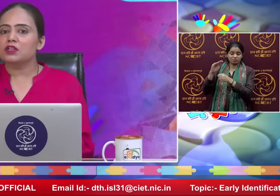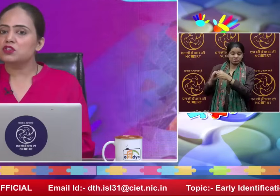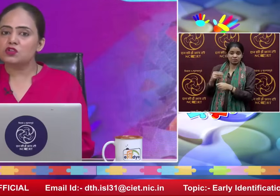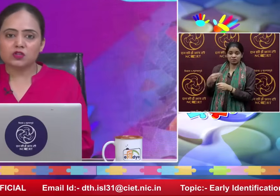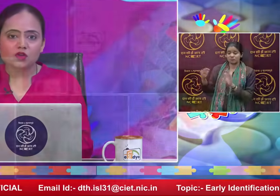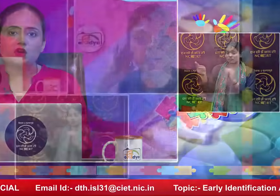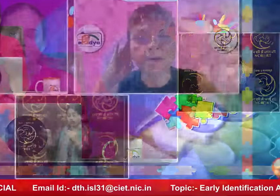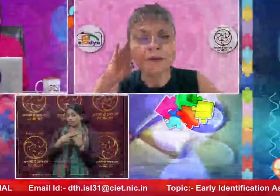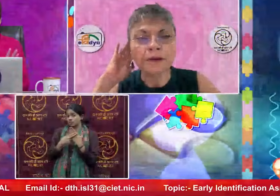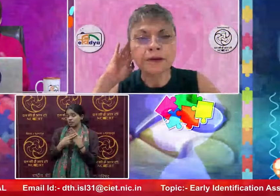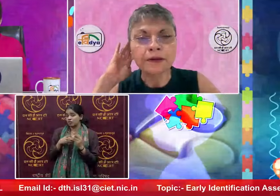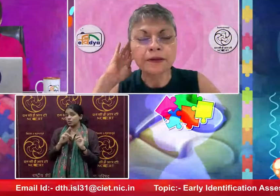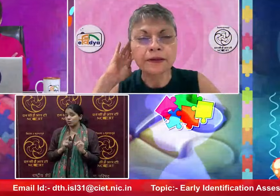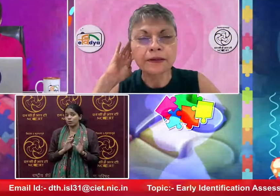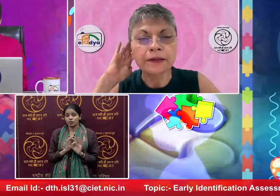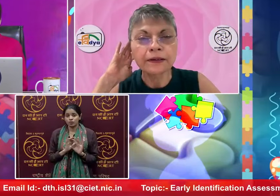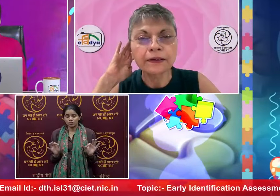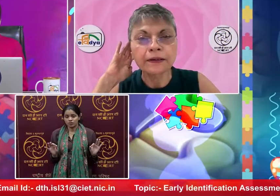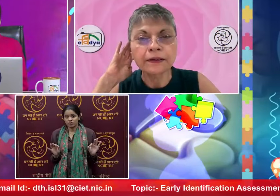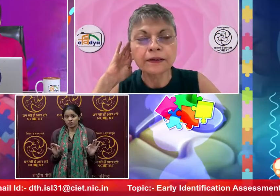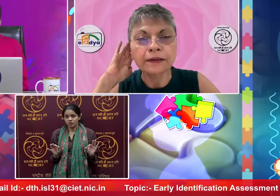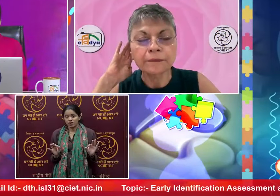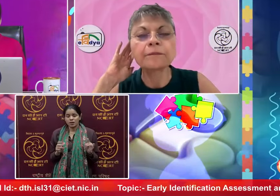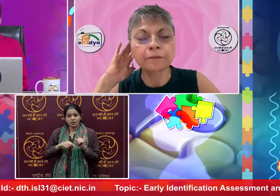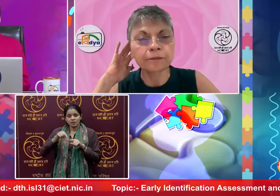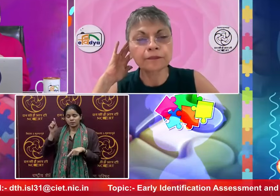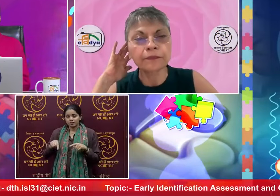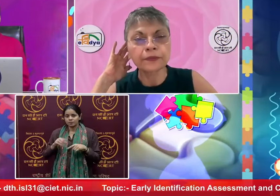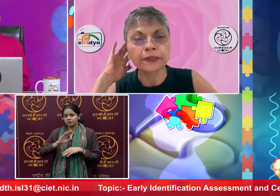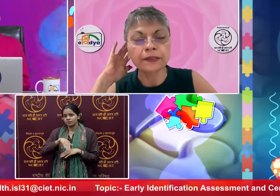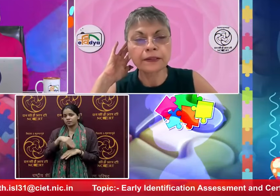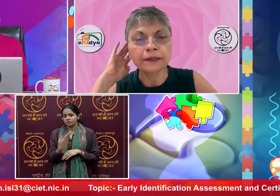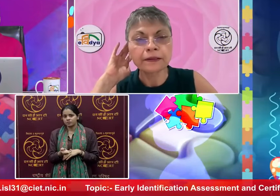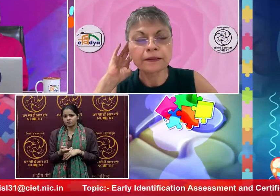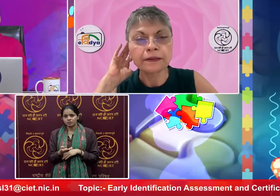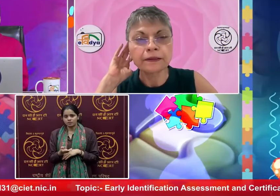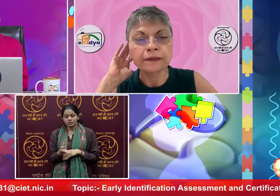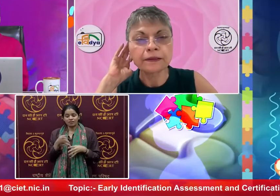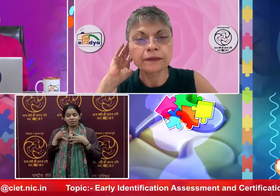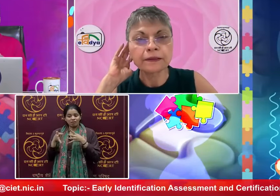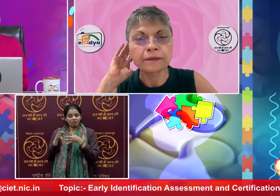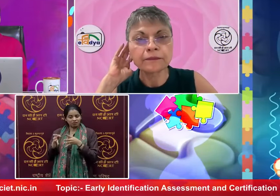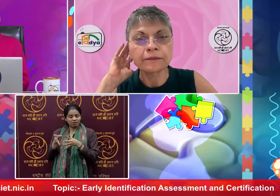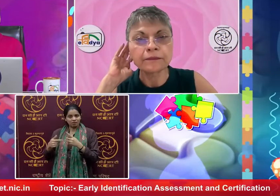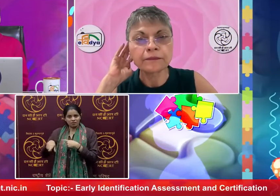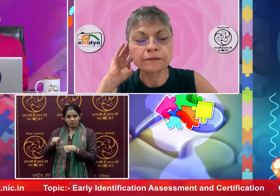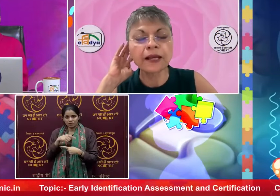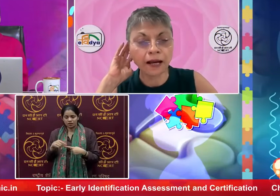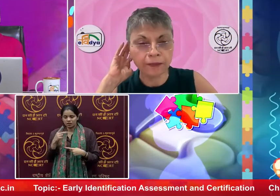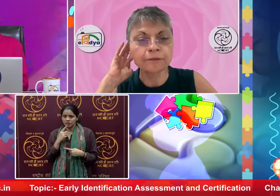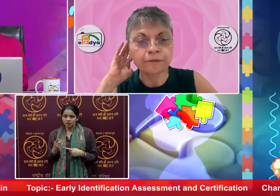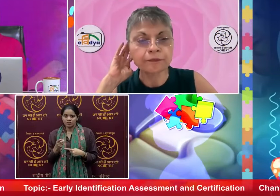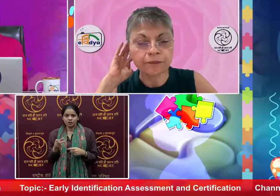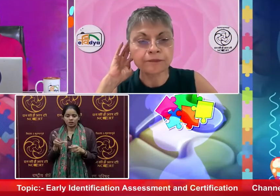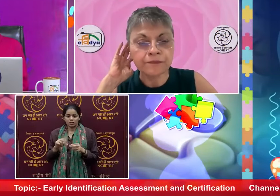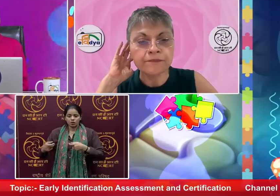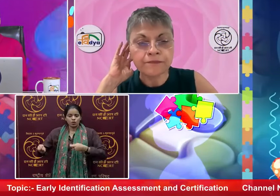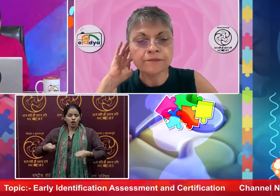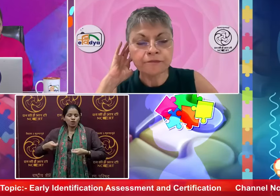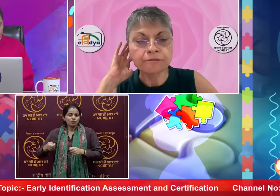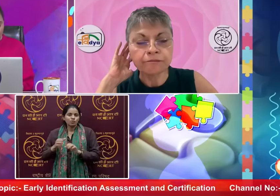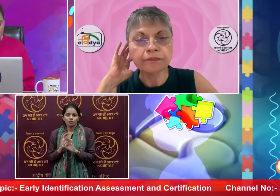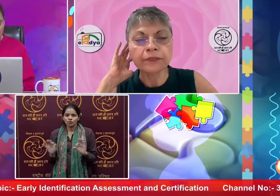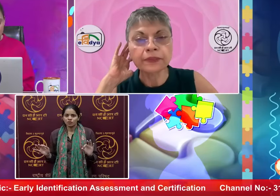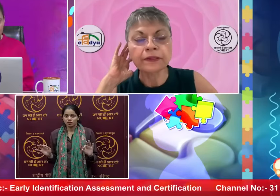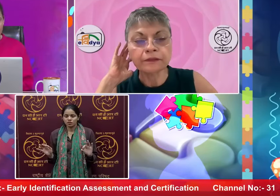First of all, it's not normal or typical for us, and then we tend to bully them for the things that they don't have control at.